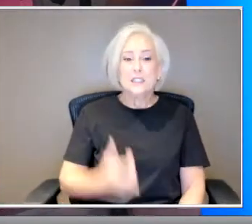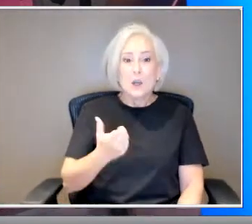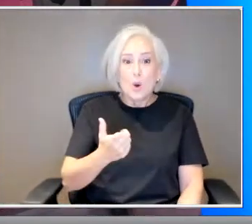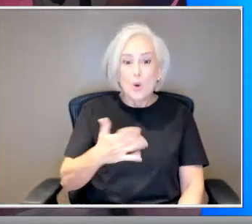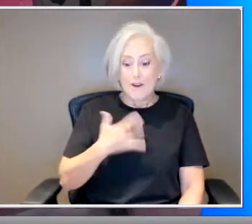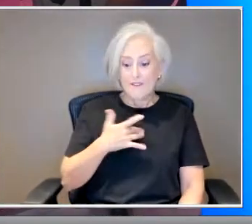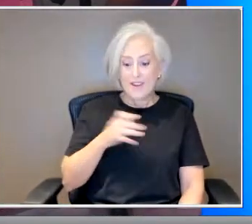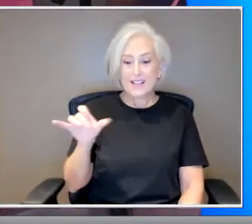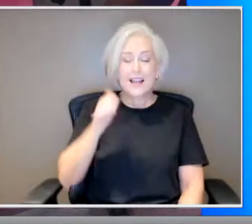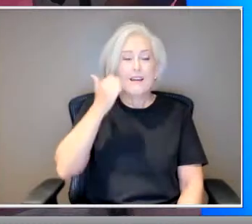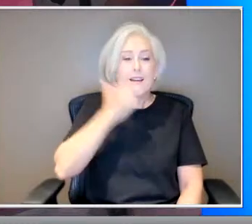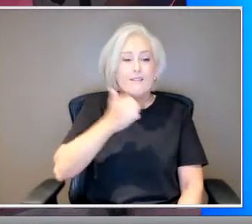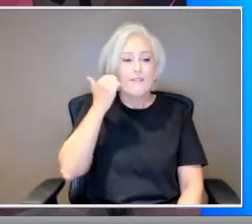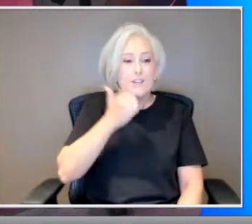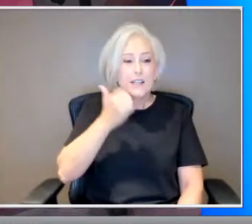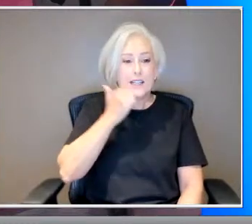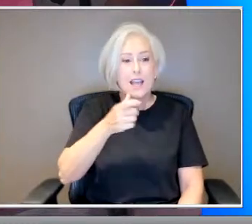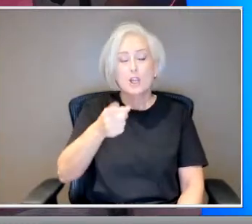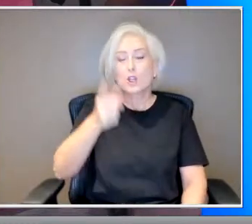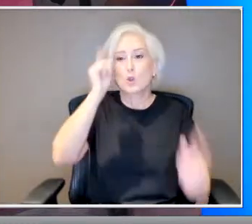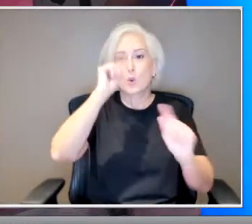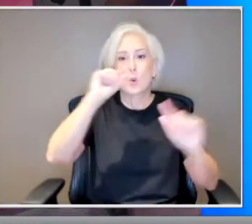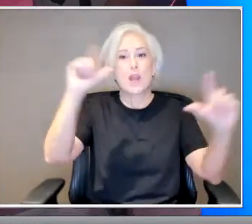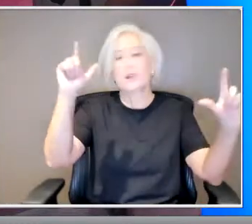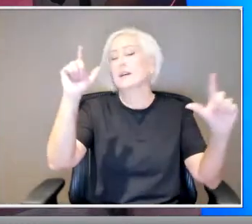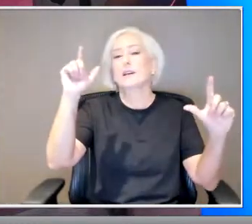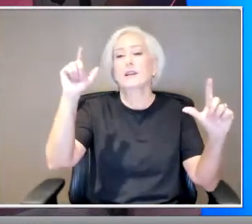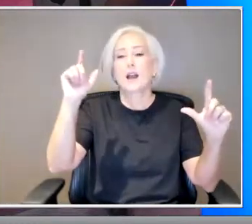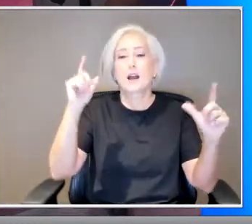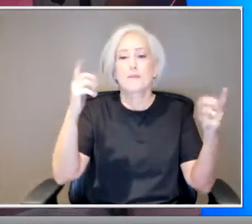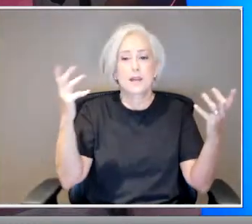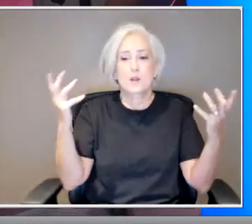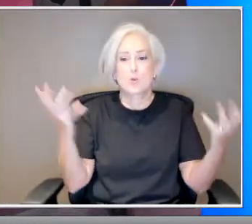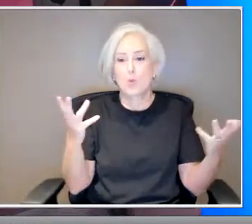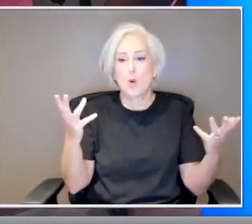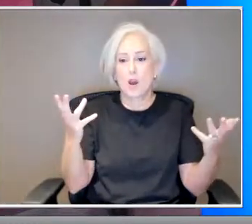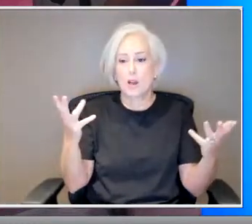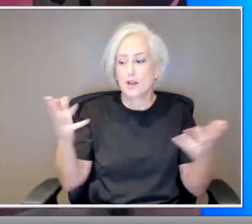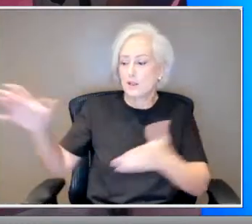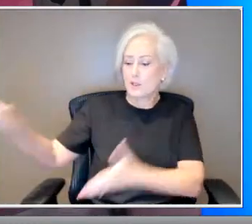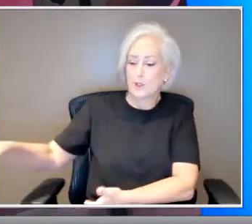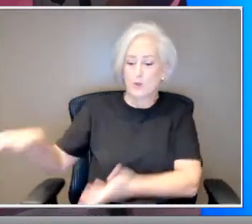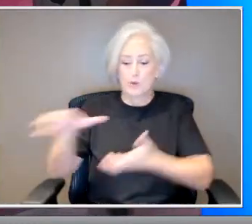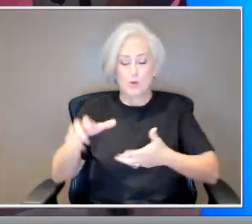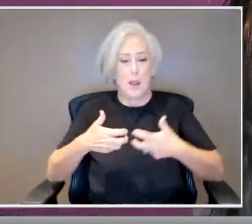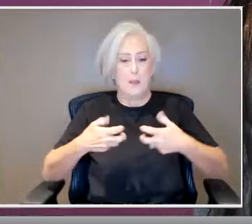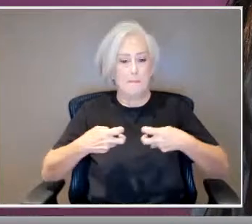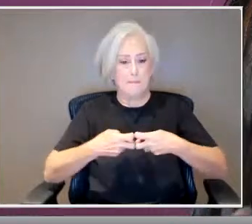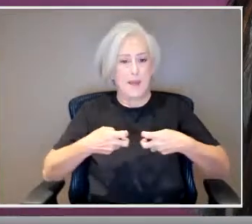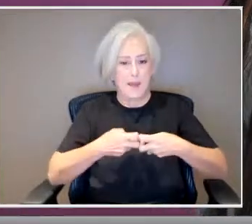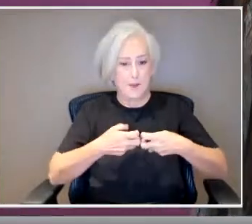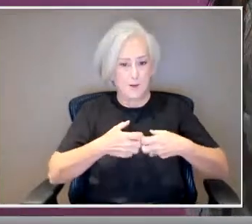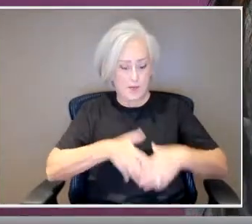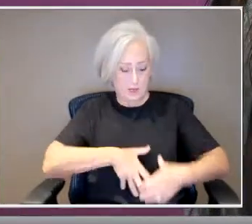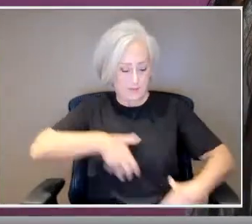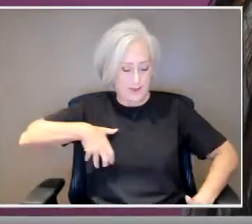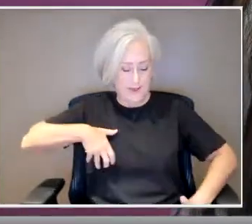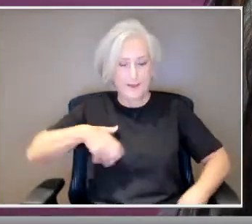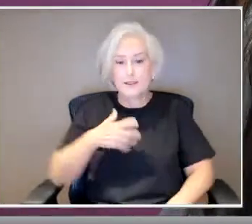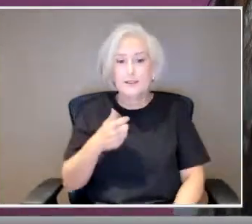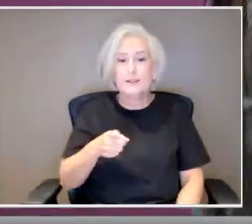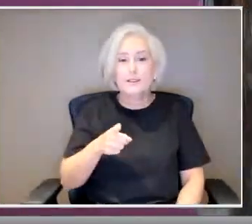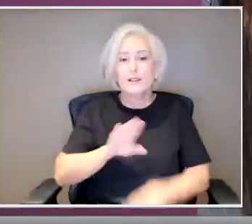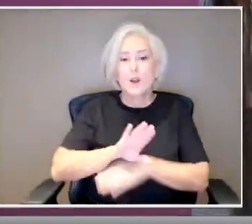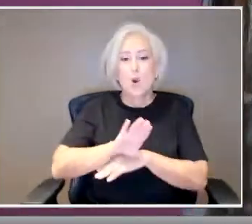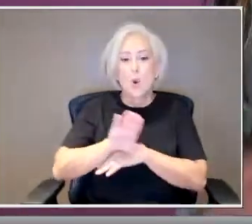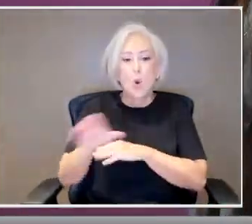average day? You wake up, are you like truly like Iron Man? You get your battery pack and Well, click it in? throughout the night, I'm like tossing and turning.